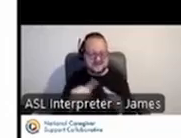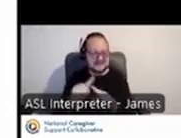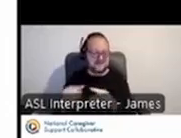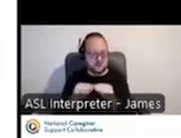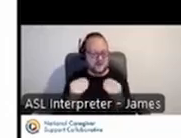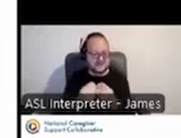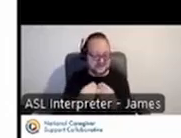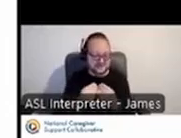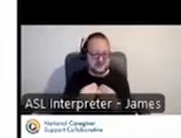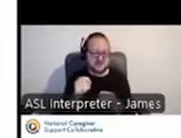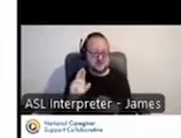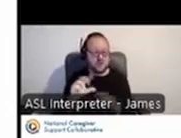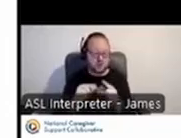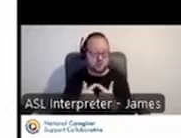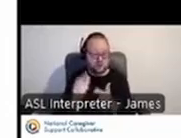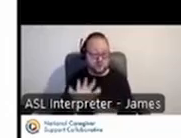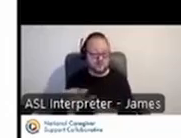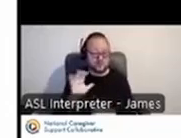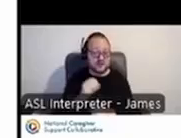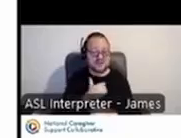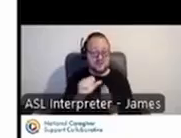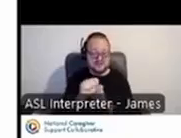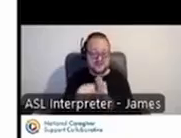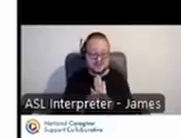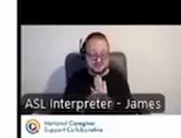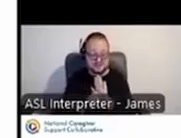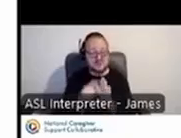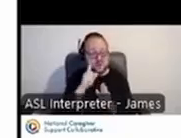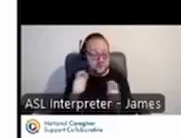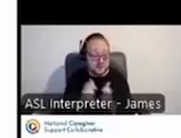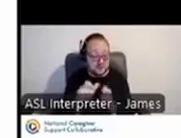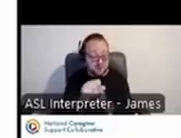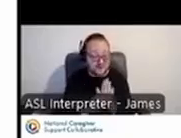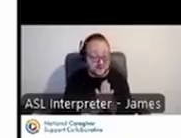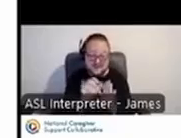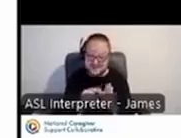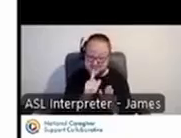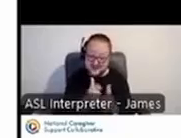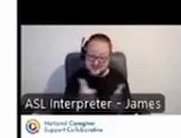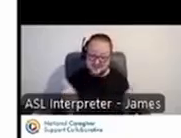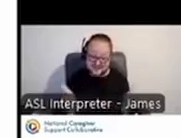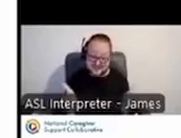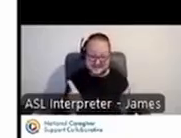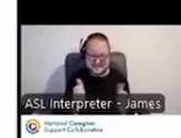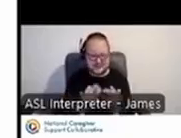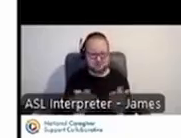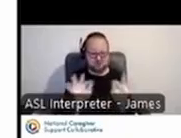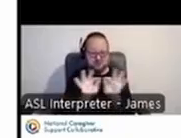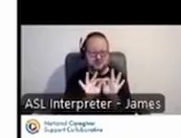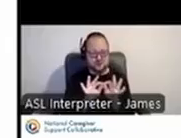groups across our state. And so for a small state, that's quite a large critical mass of our aging